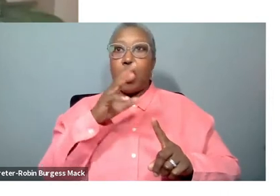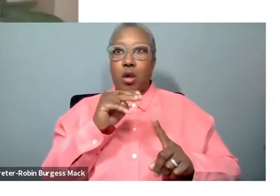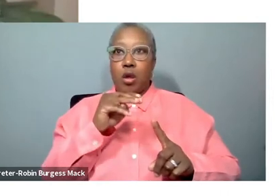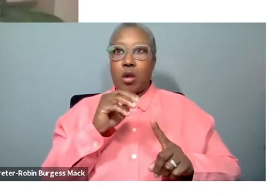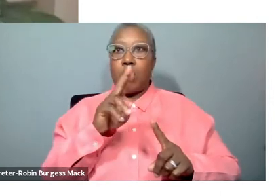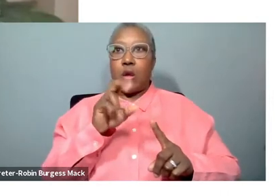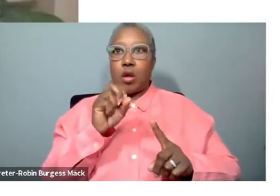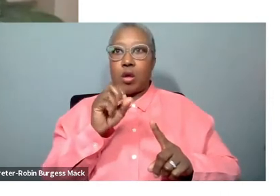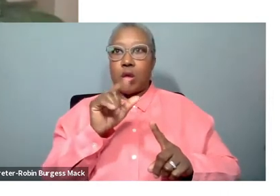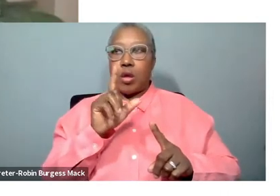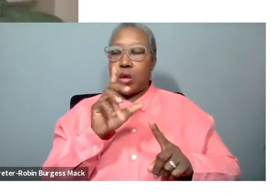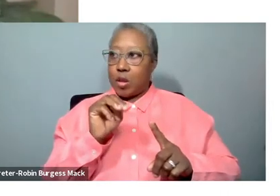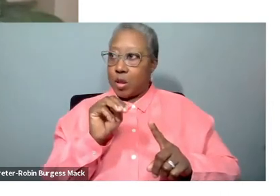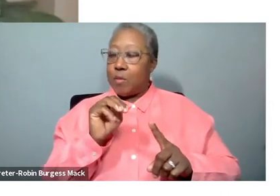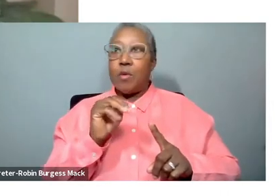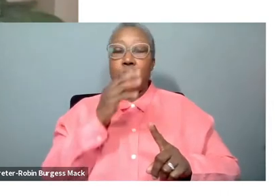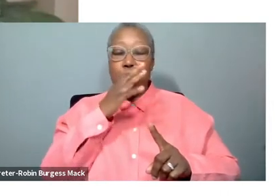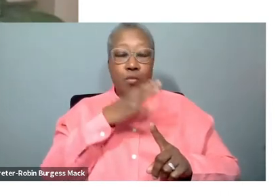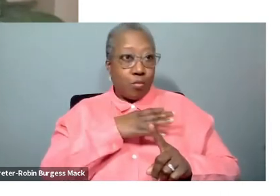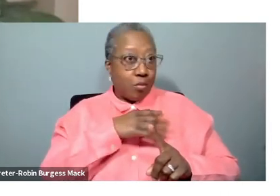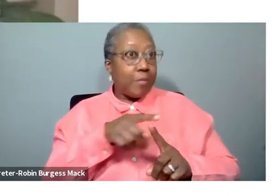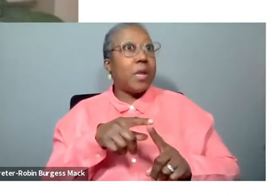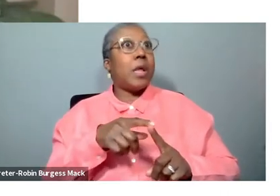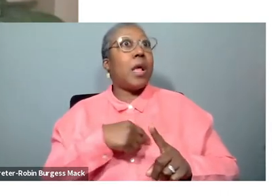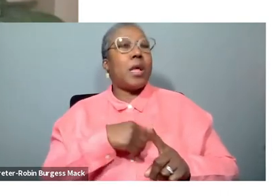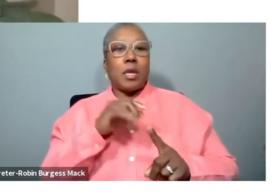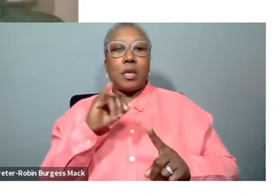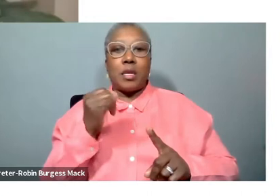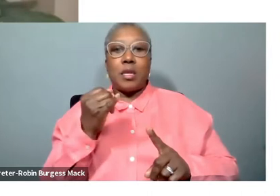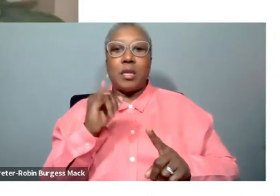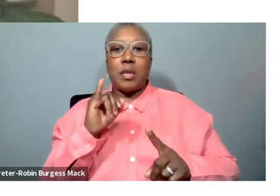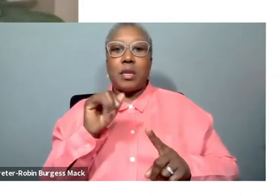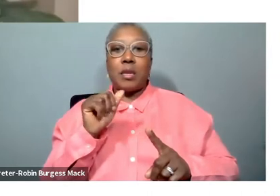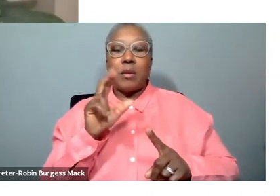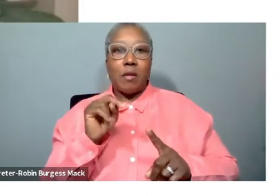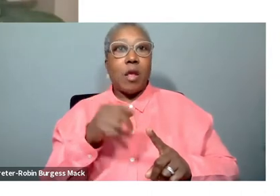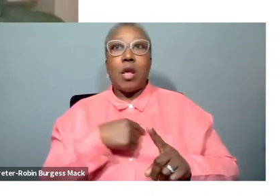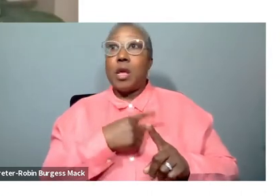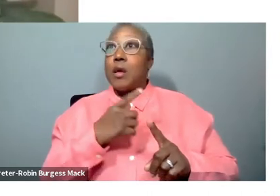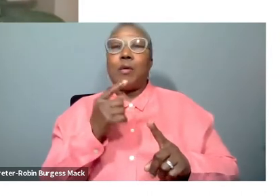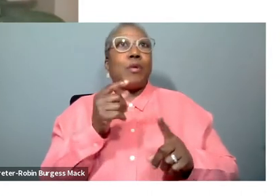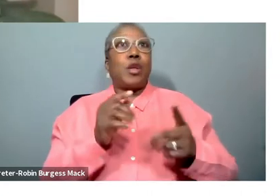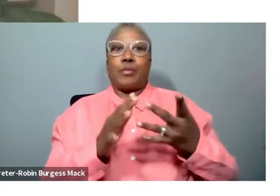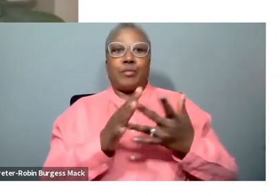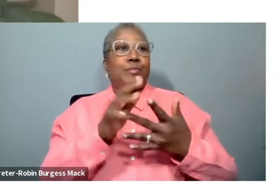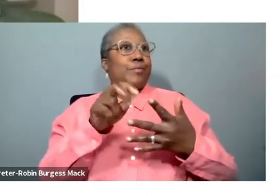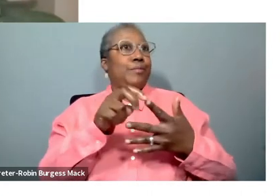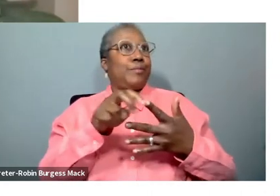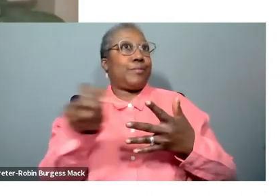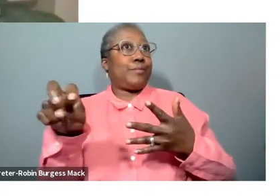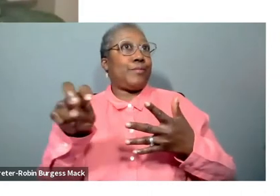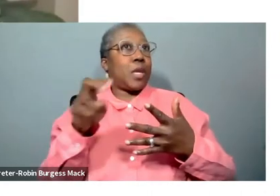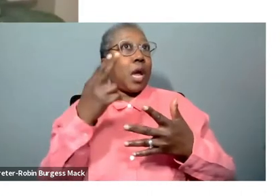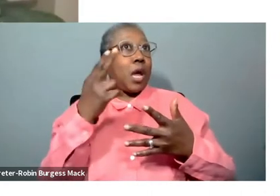loved the chance to go to college, but she drops out of high school to support her parents, one of whom is injured as a result